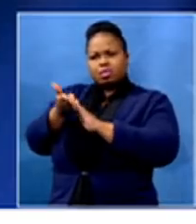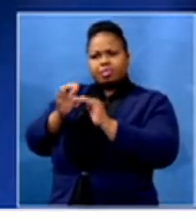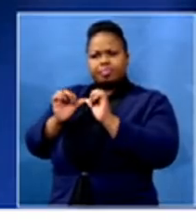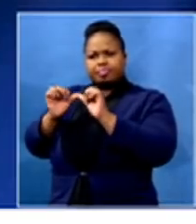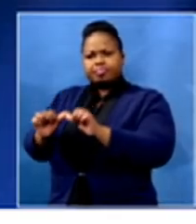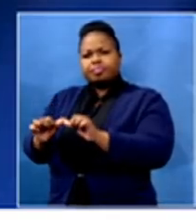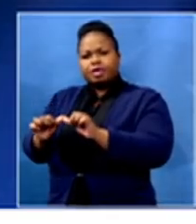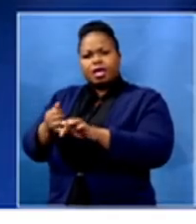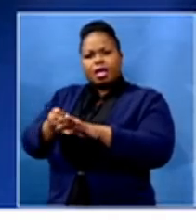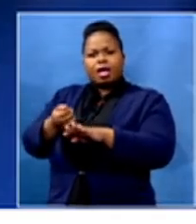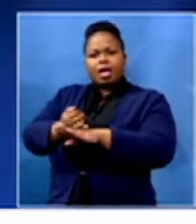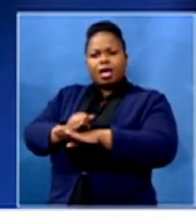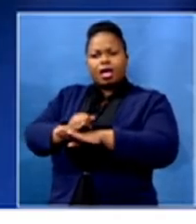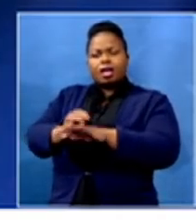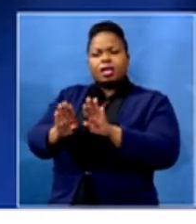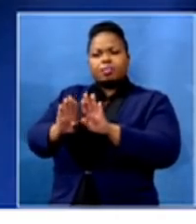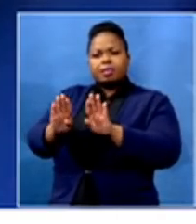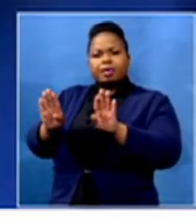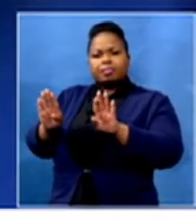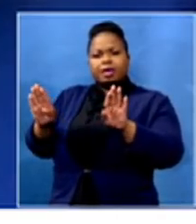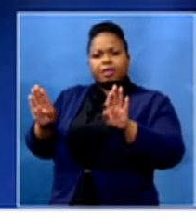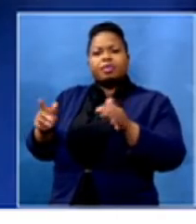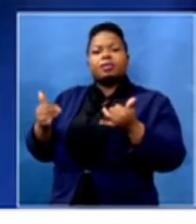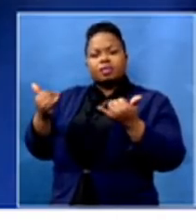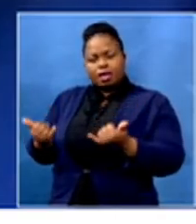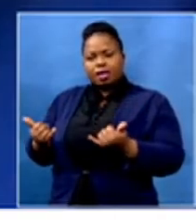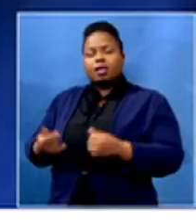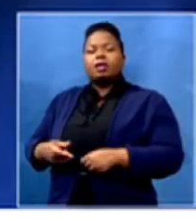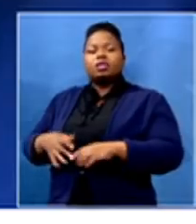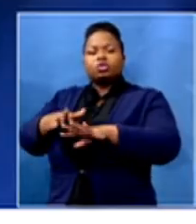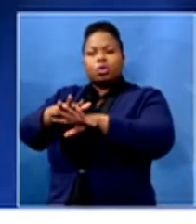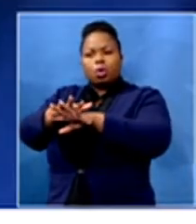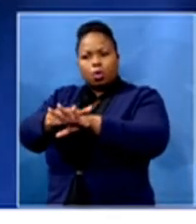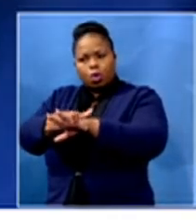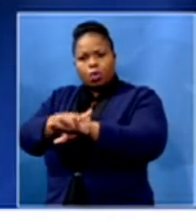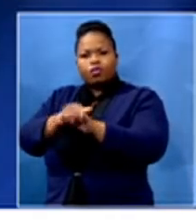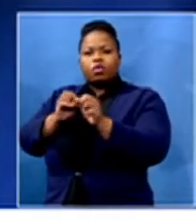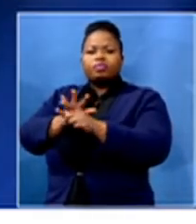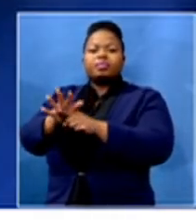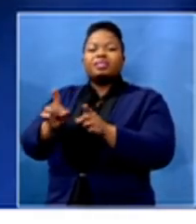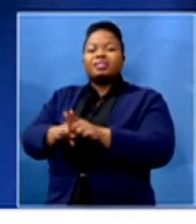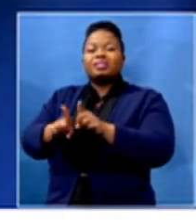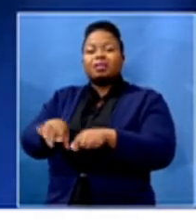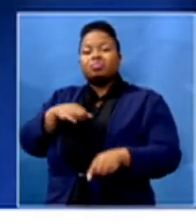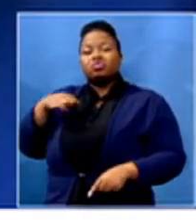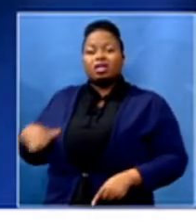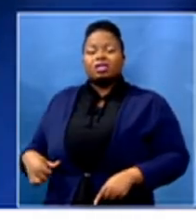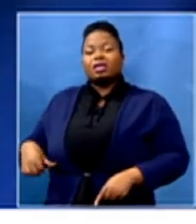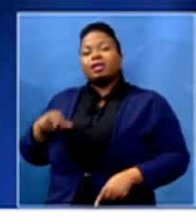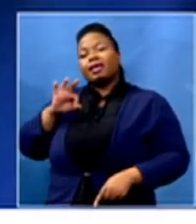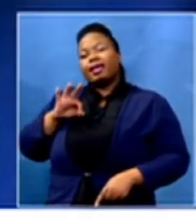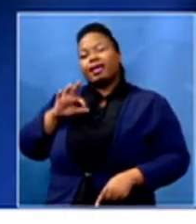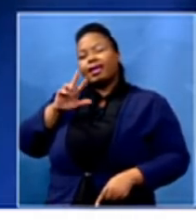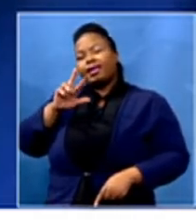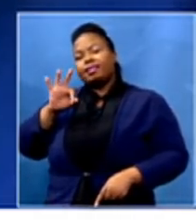and they were able to slow down the rate of the infection. Even China had stopped at about 80,000,